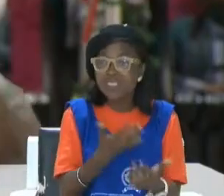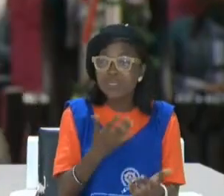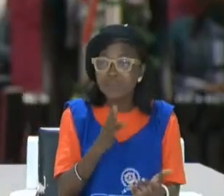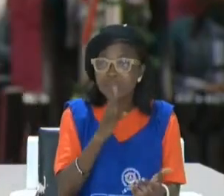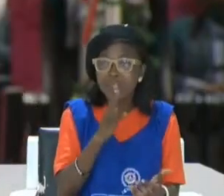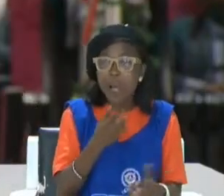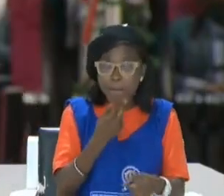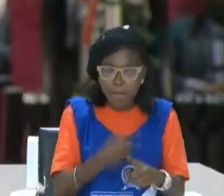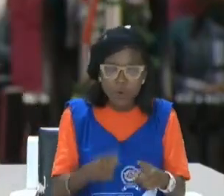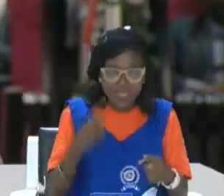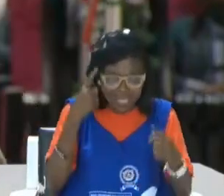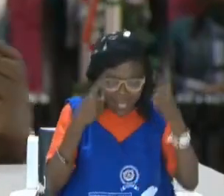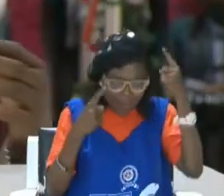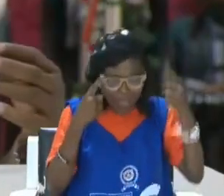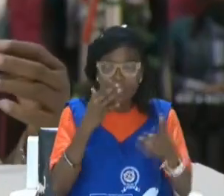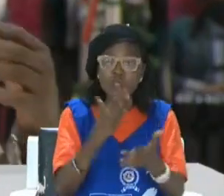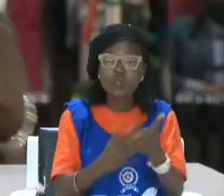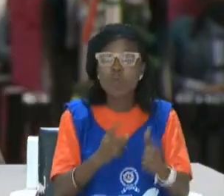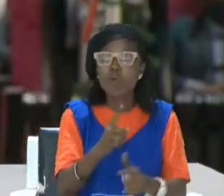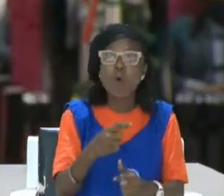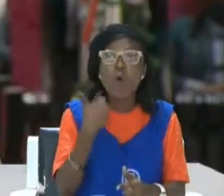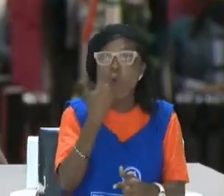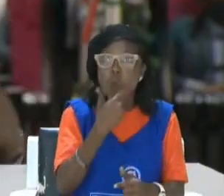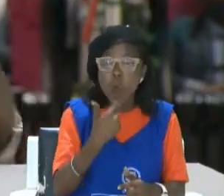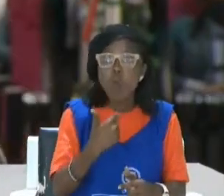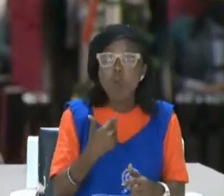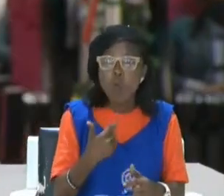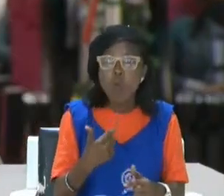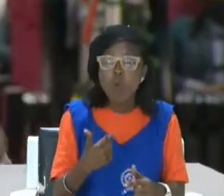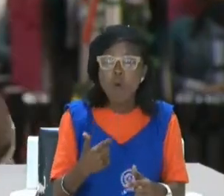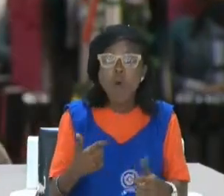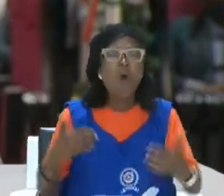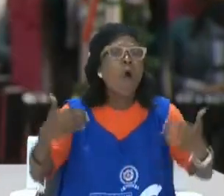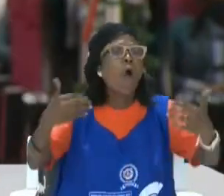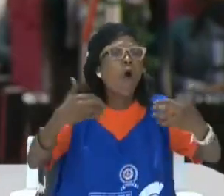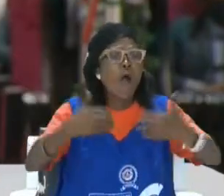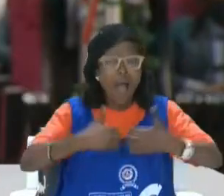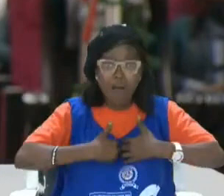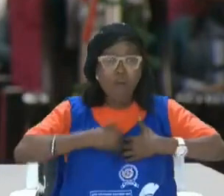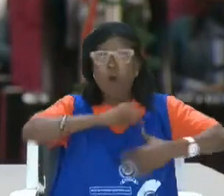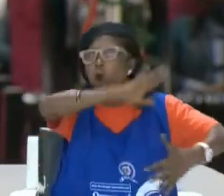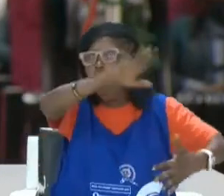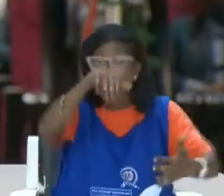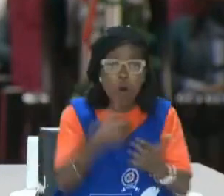But imagine somebody who owns all the money